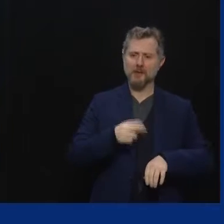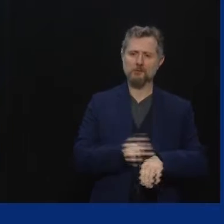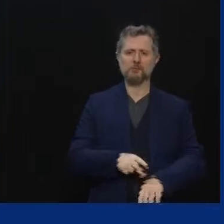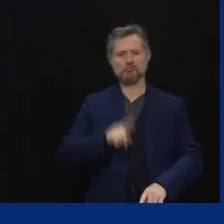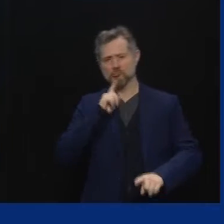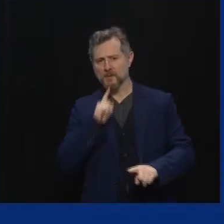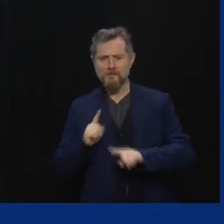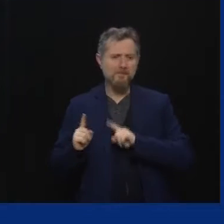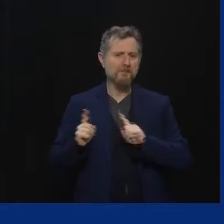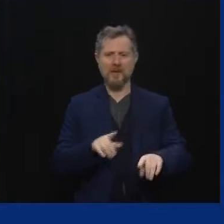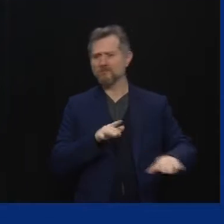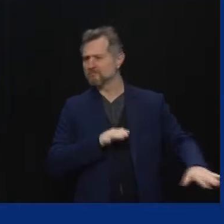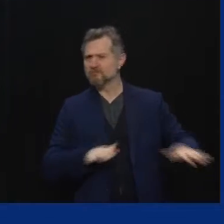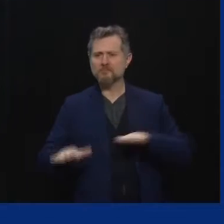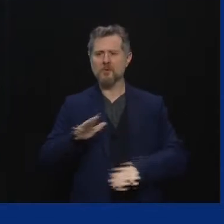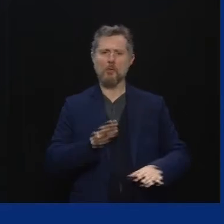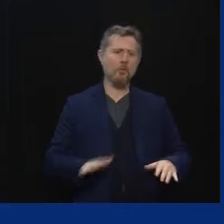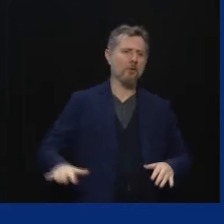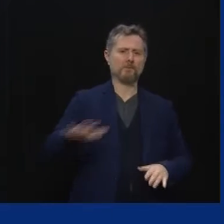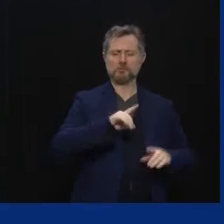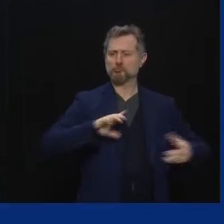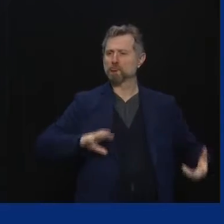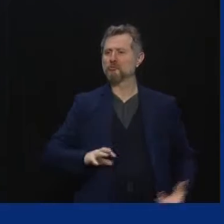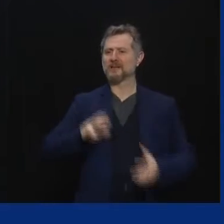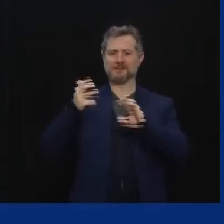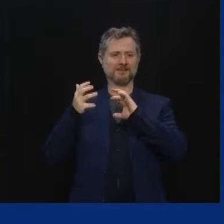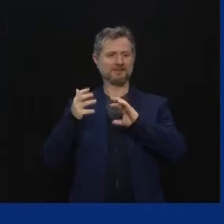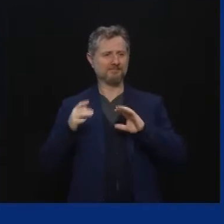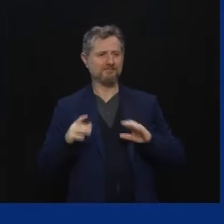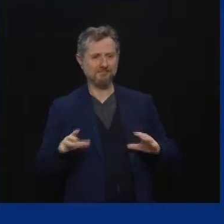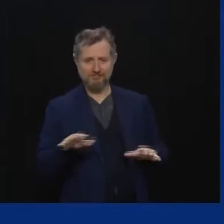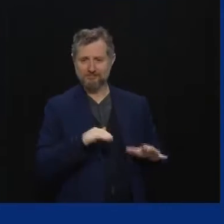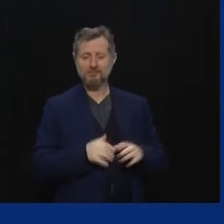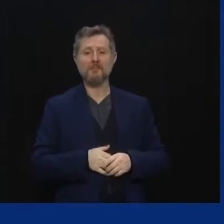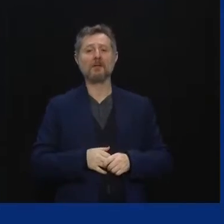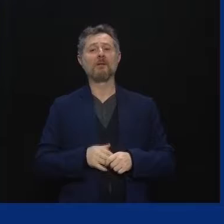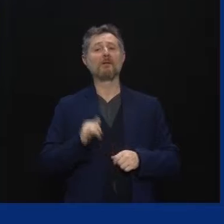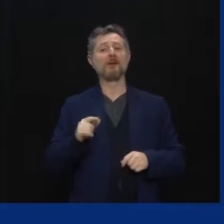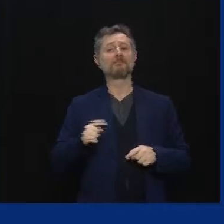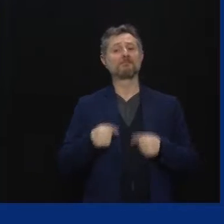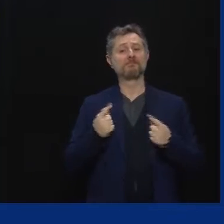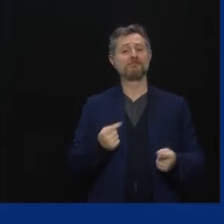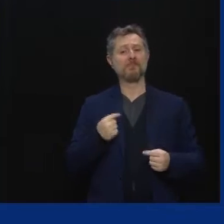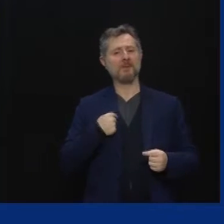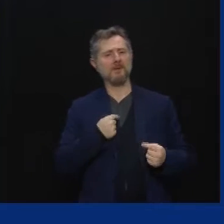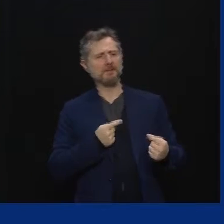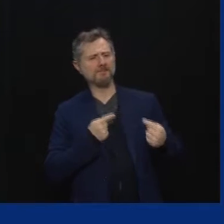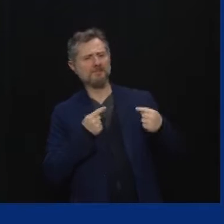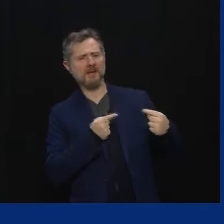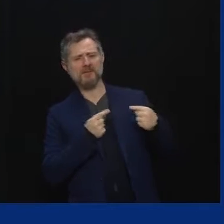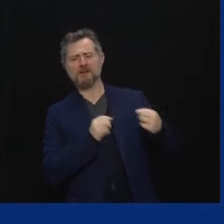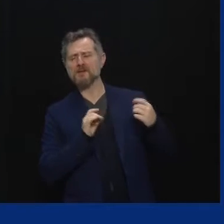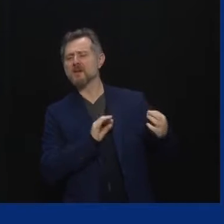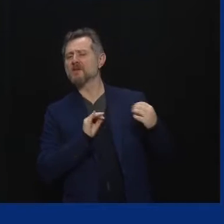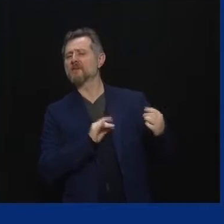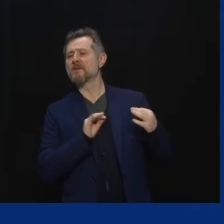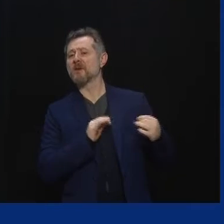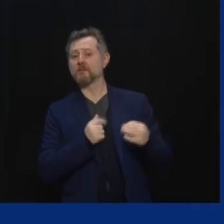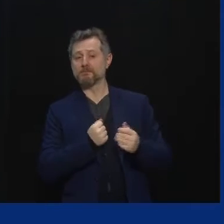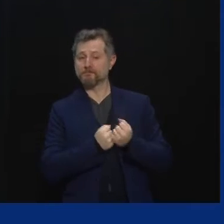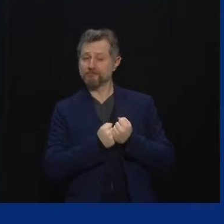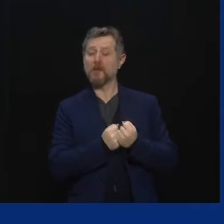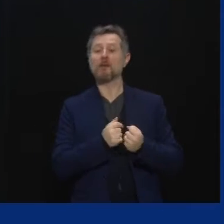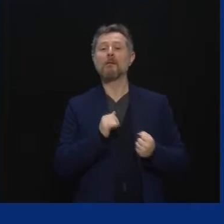global crisis. And so one of the issues that we've been fighting for a while was actually reimbursement for over-the-counter tests. Up